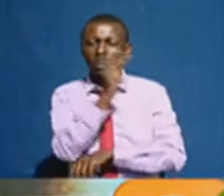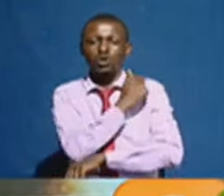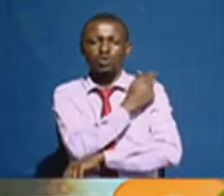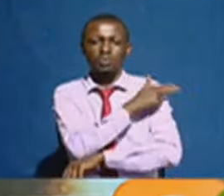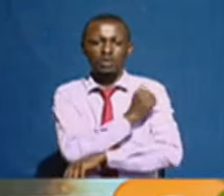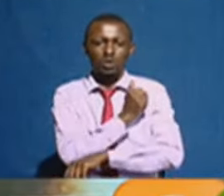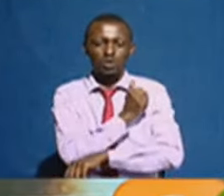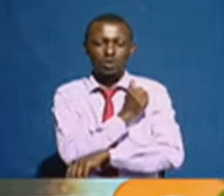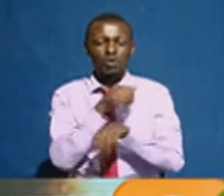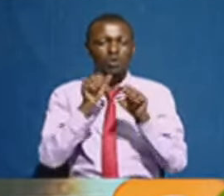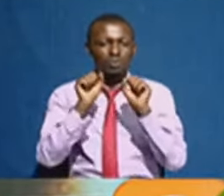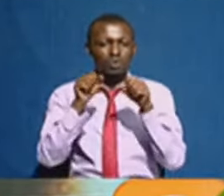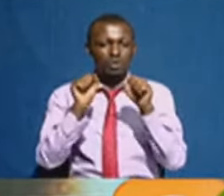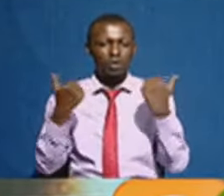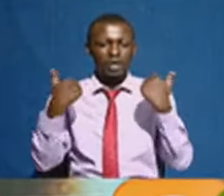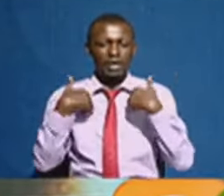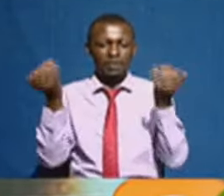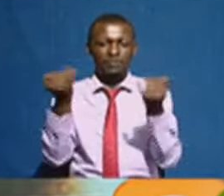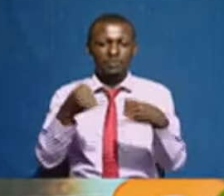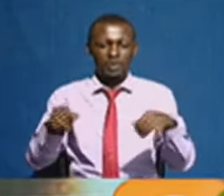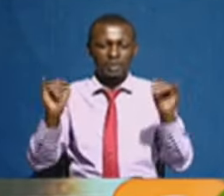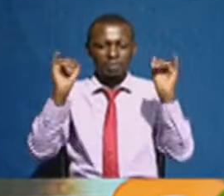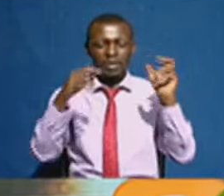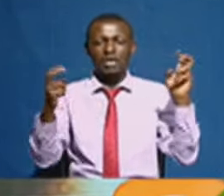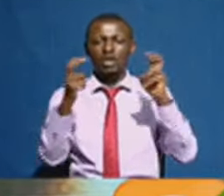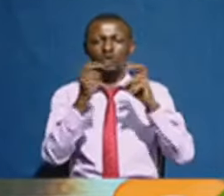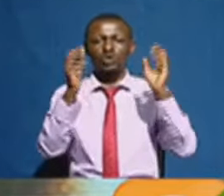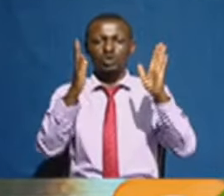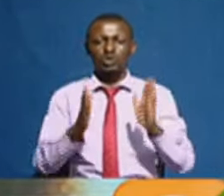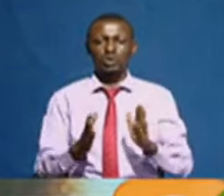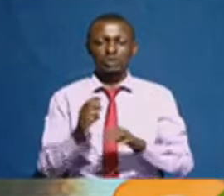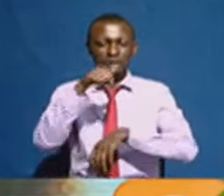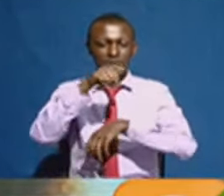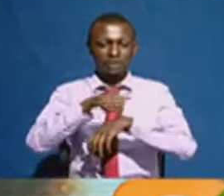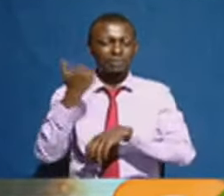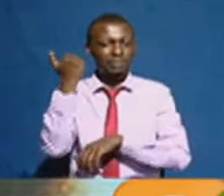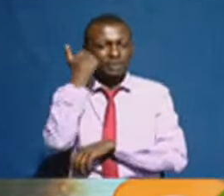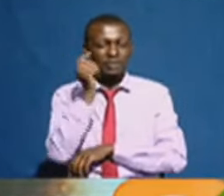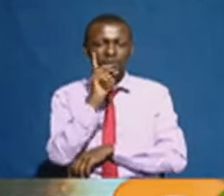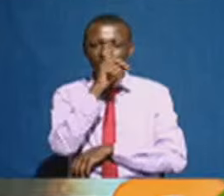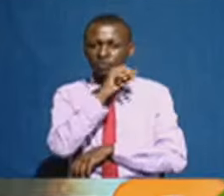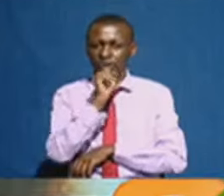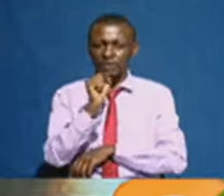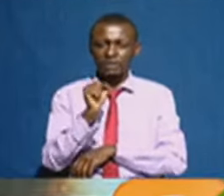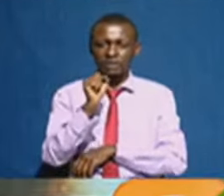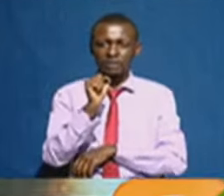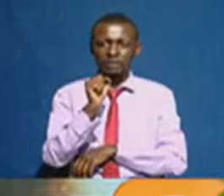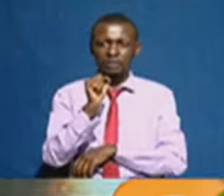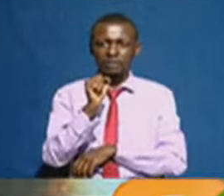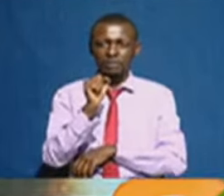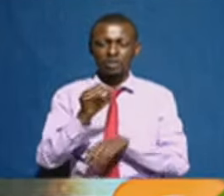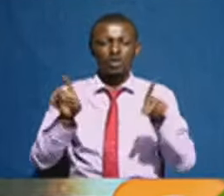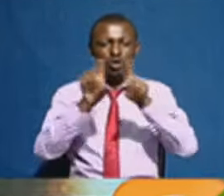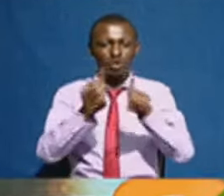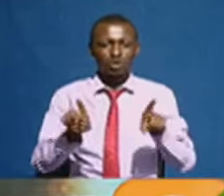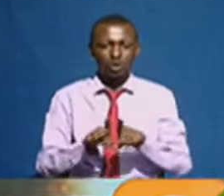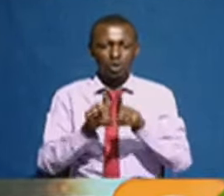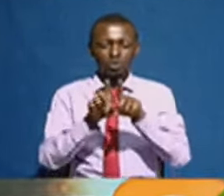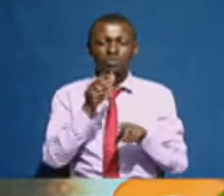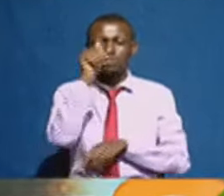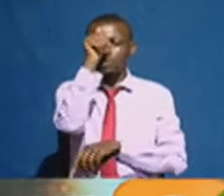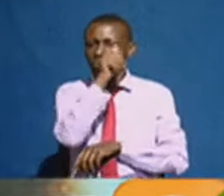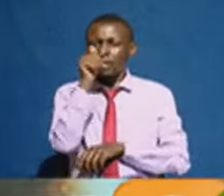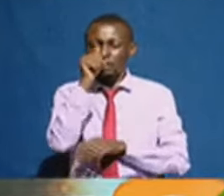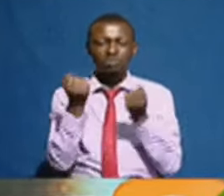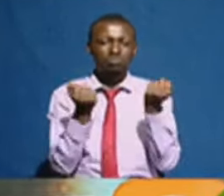and to see independent consultants when they fall sick. They now privately drive or ride to work, for